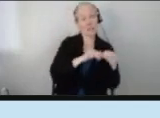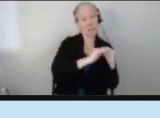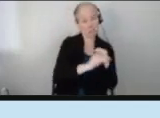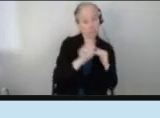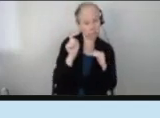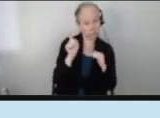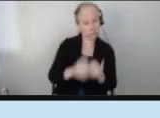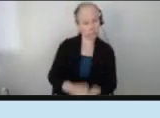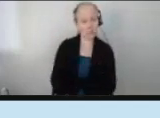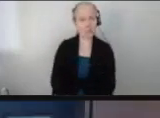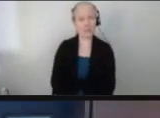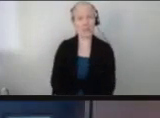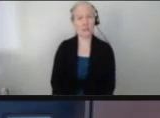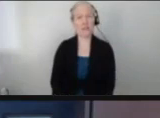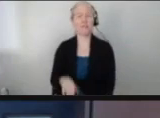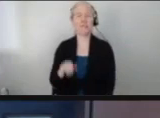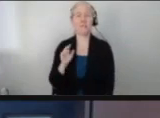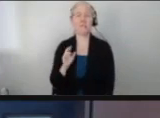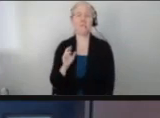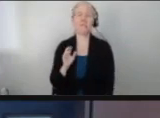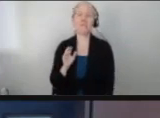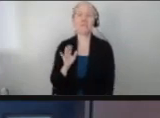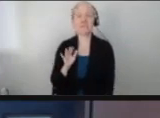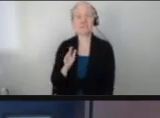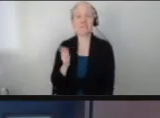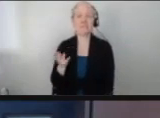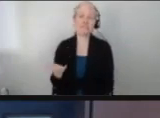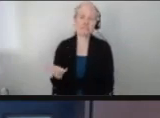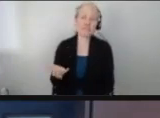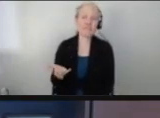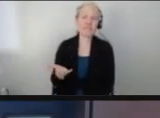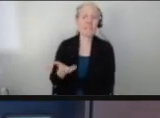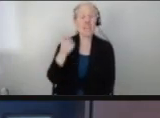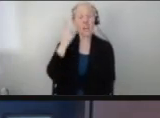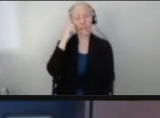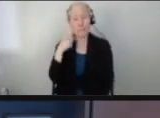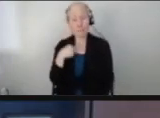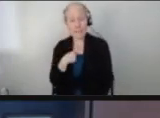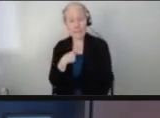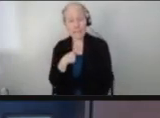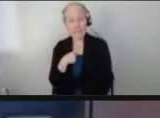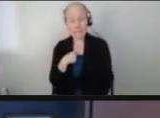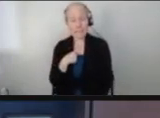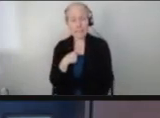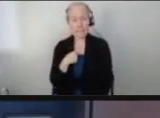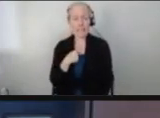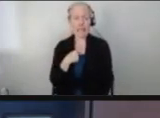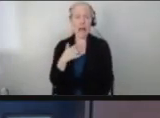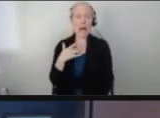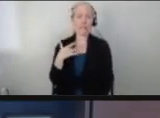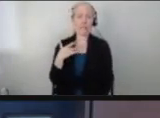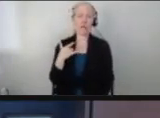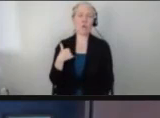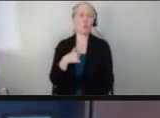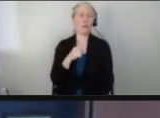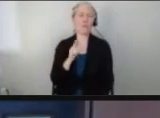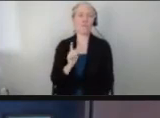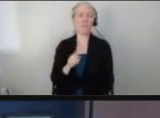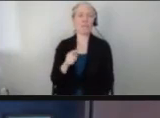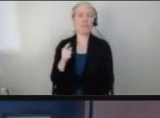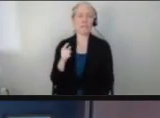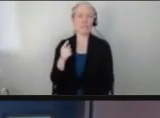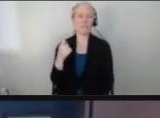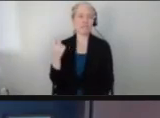Well, so for me, I believe that we have to always be in a